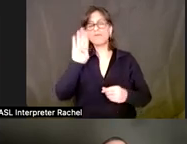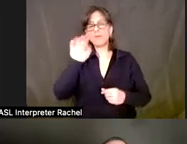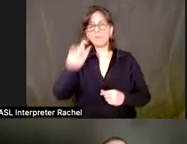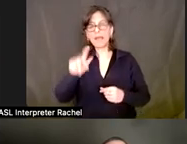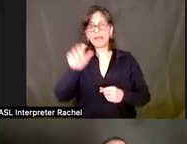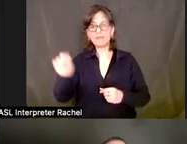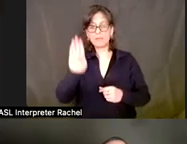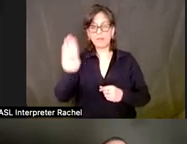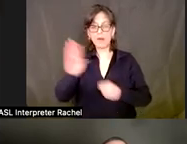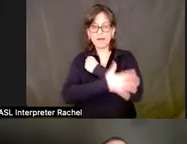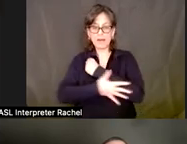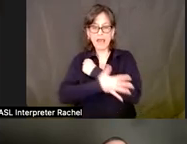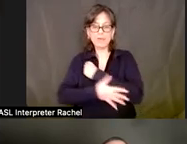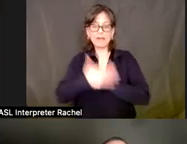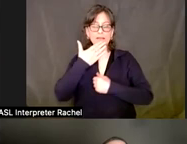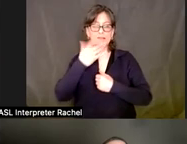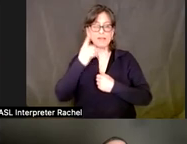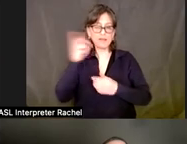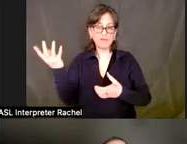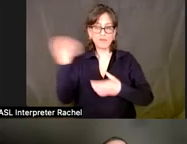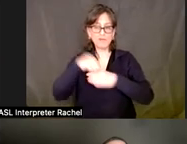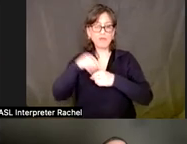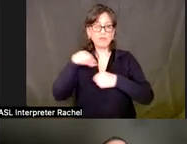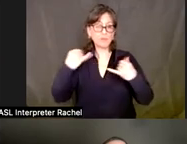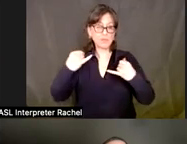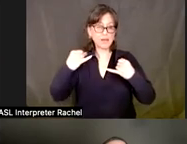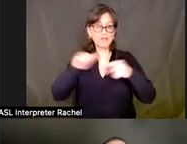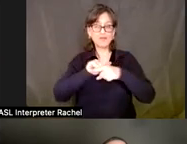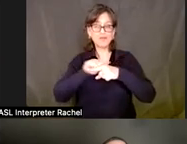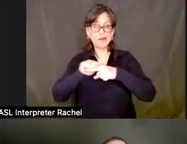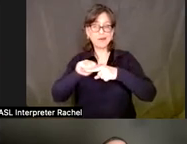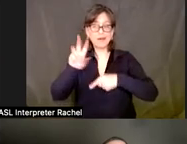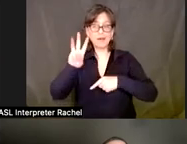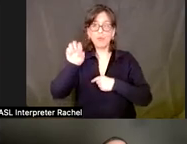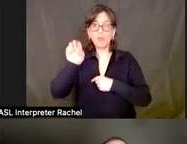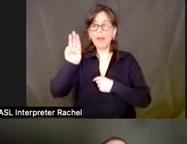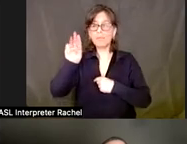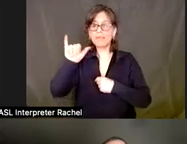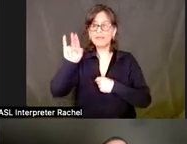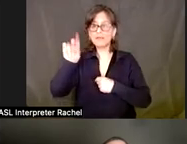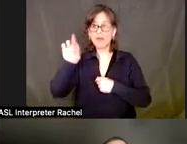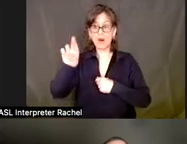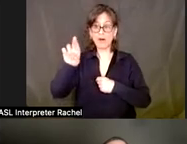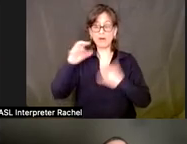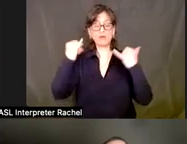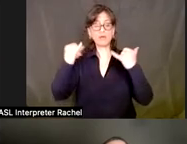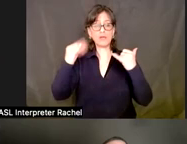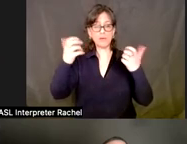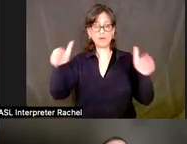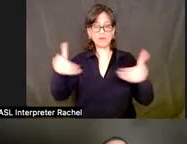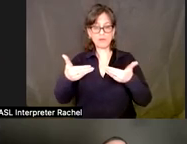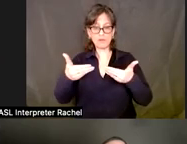ECA Central Coast. Thank you so much for participating in today's webinar. And today I have the great pleasure to introduce